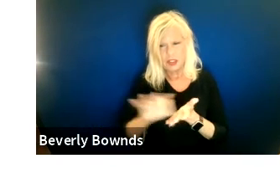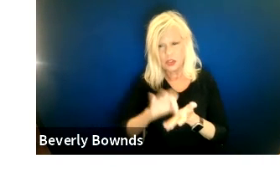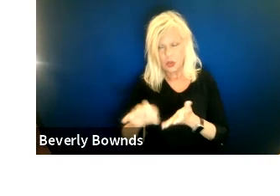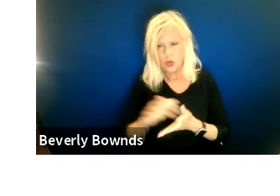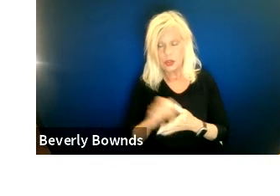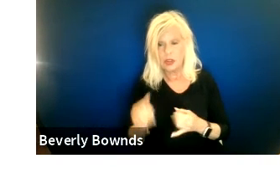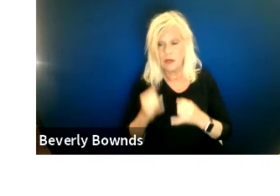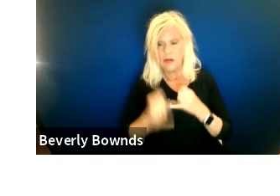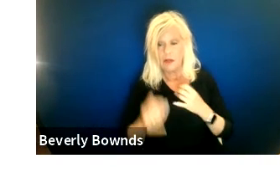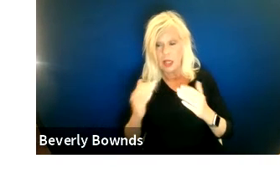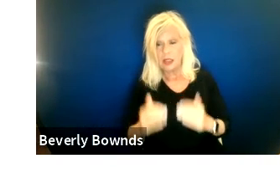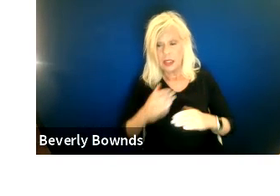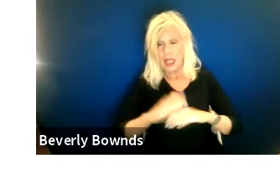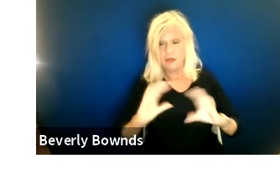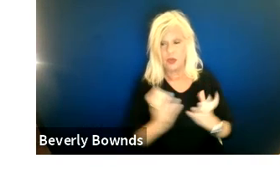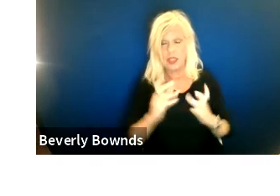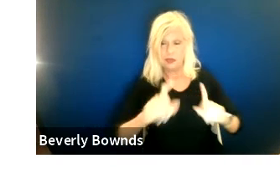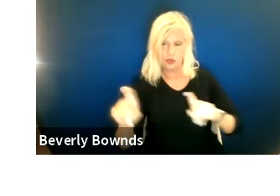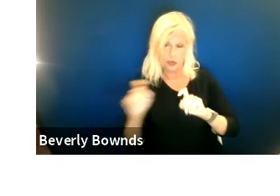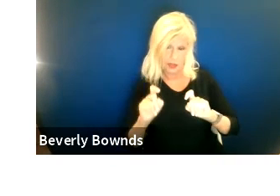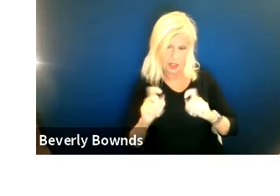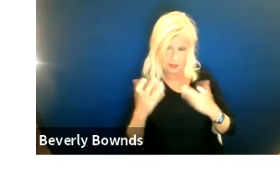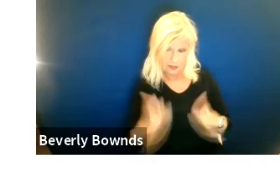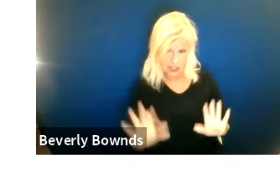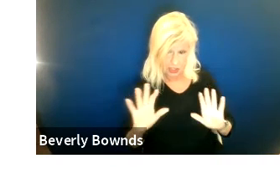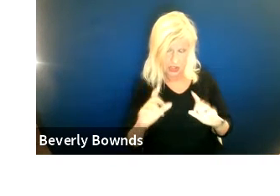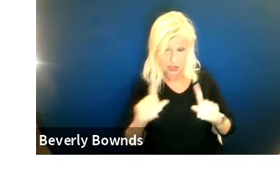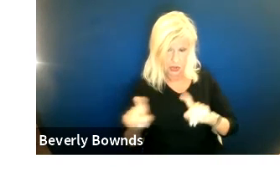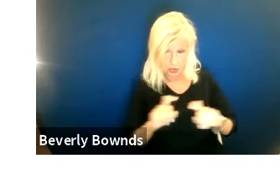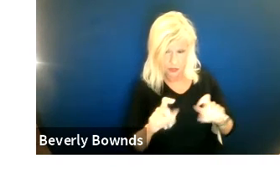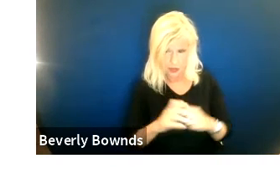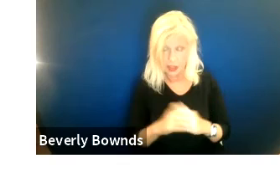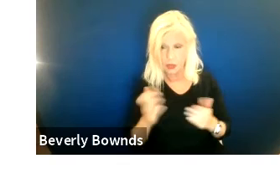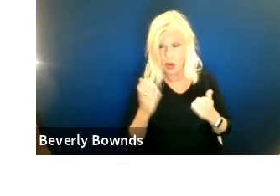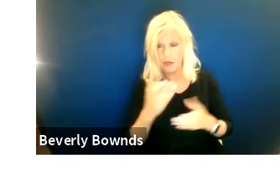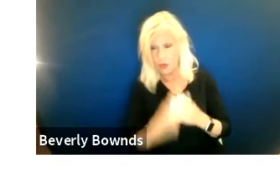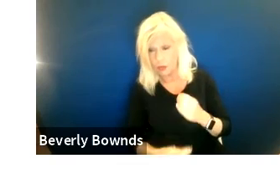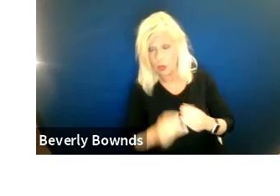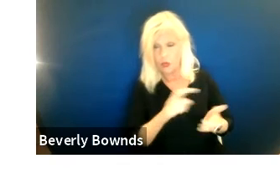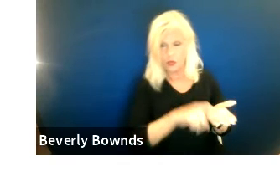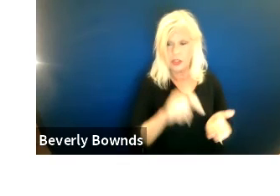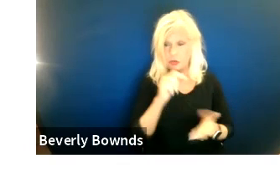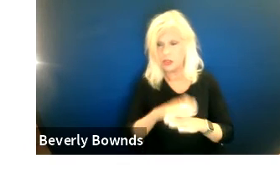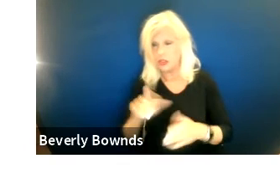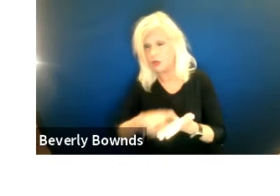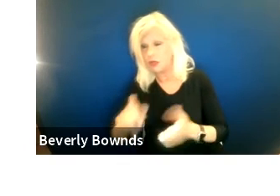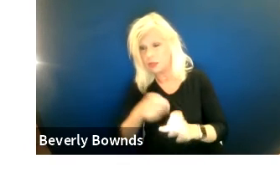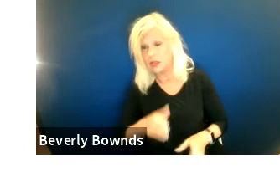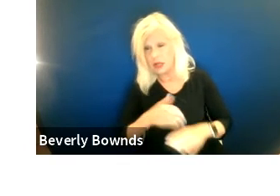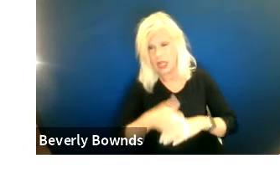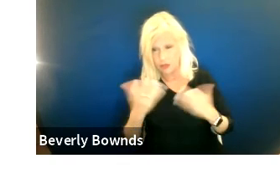Finally, post-class survey, which is again, that is something offered to both the research and non-research participants after the